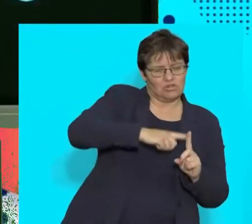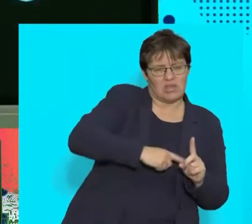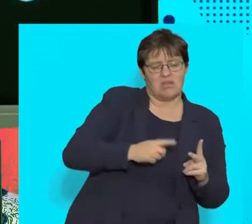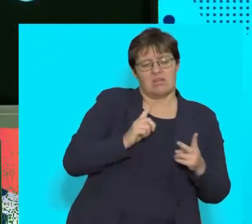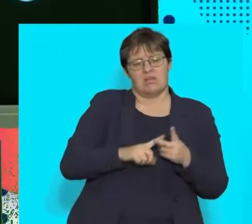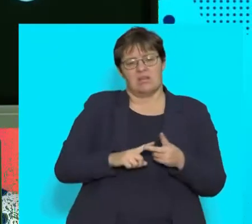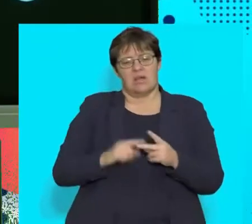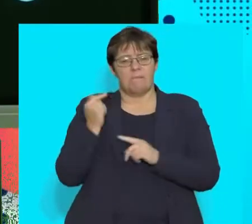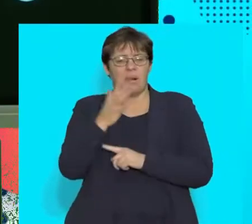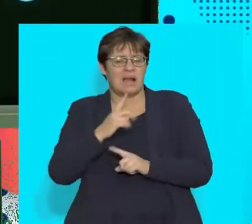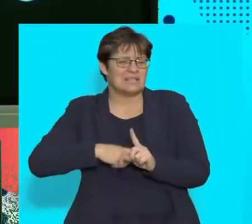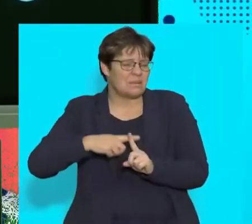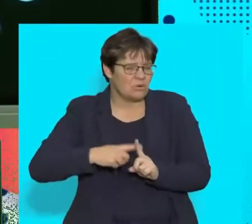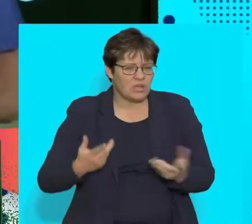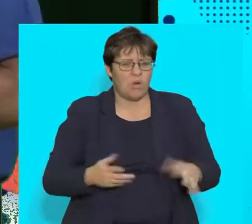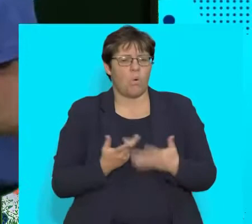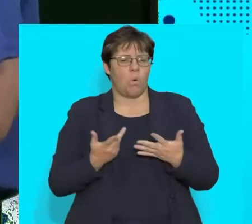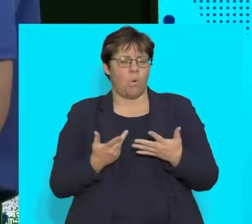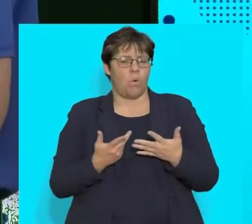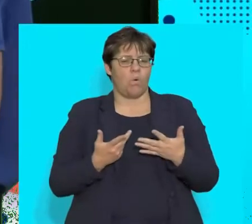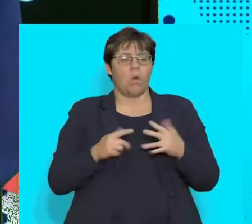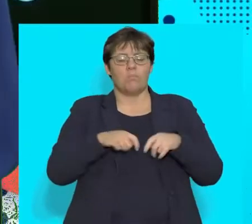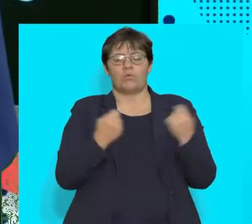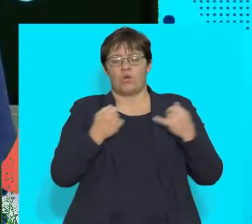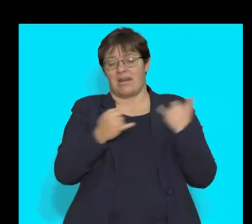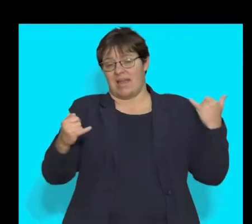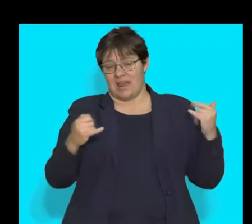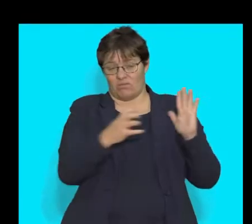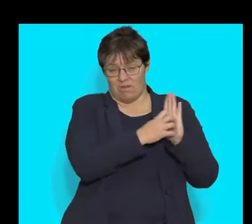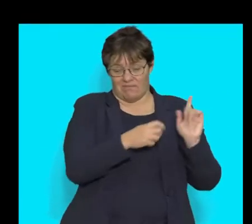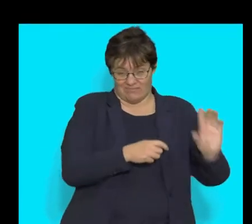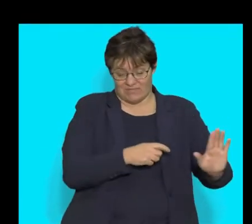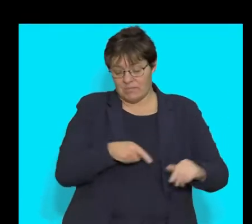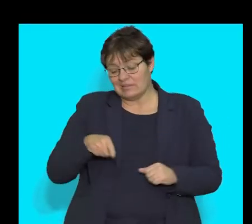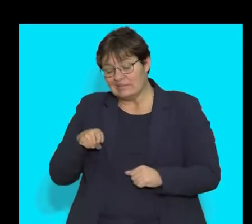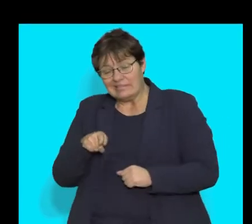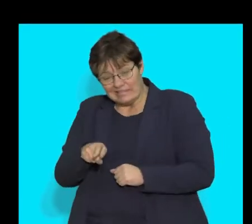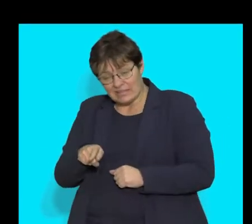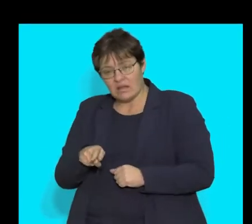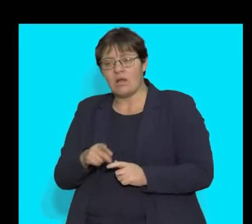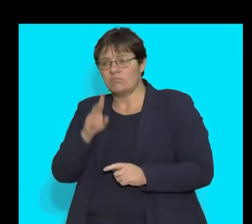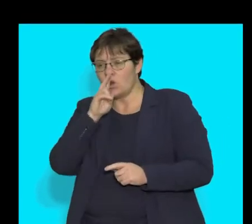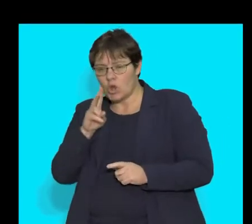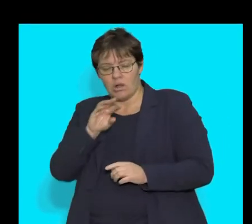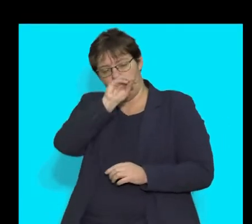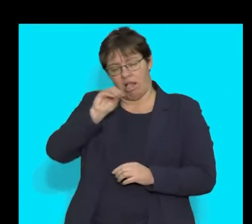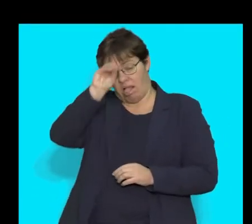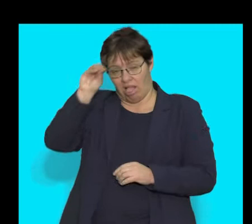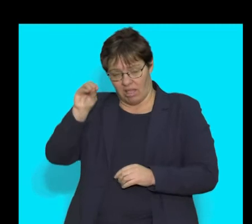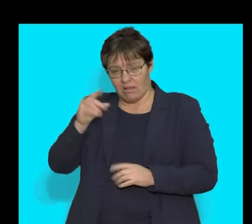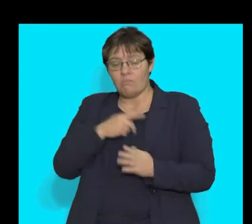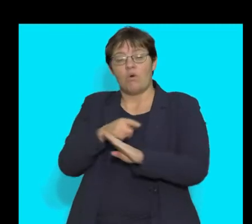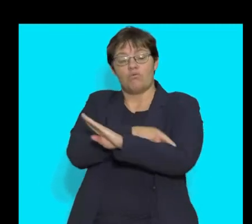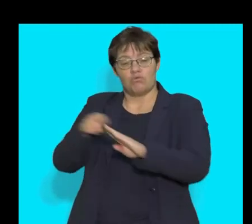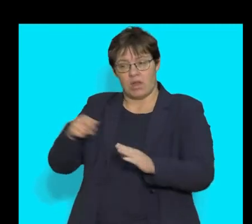time. It can vary. It can be a broken line graph. But when we're doing it, even though it looks jagged, we take our